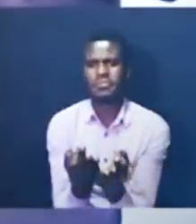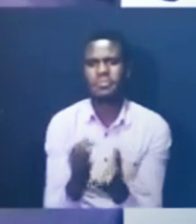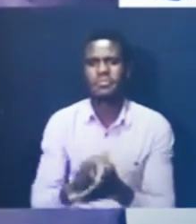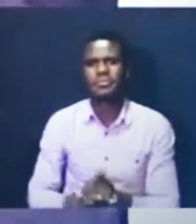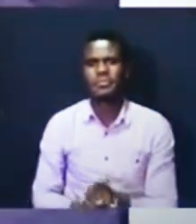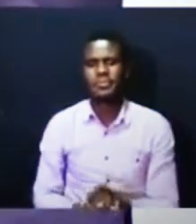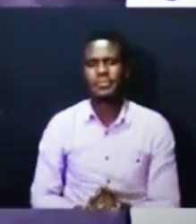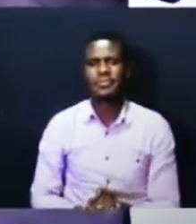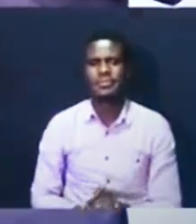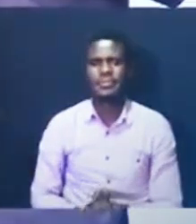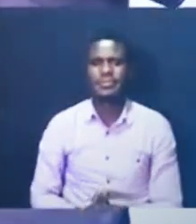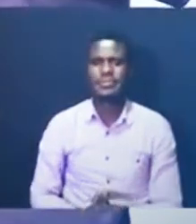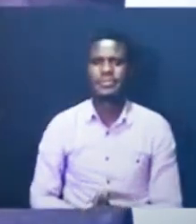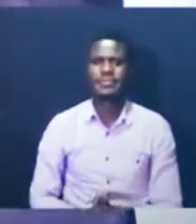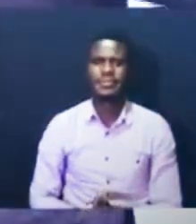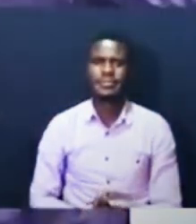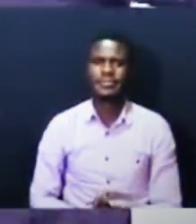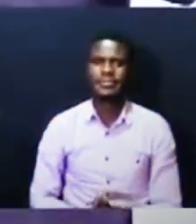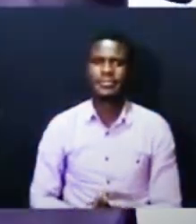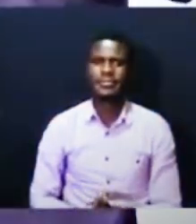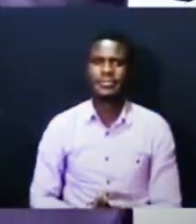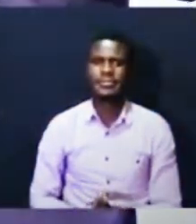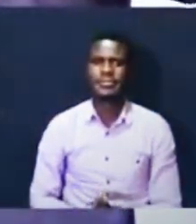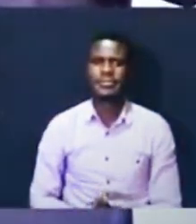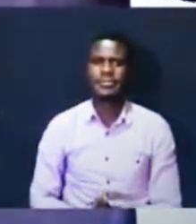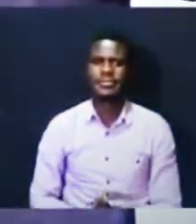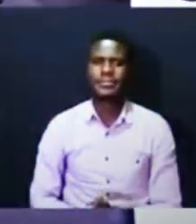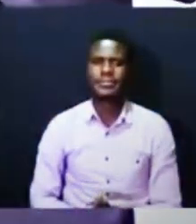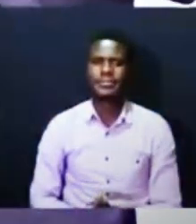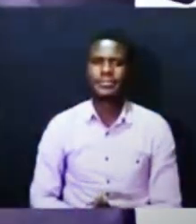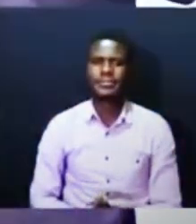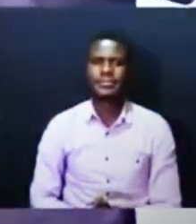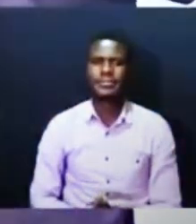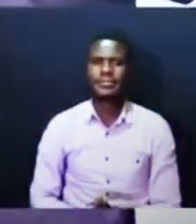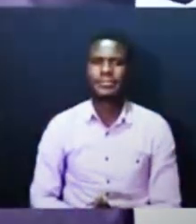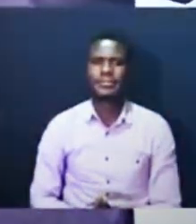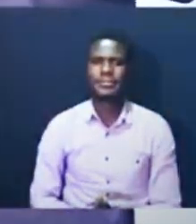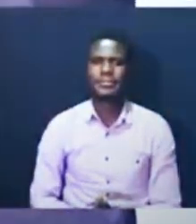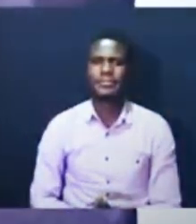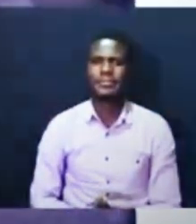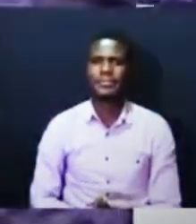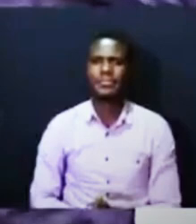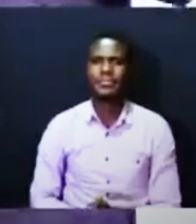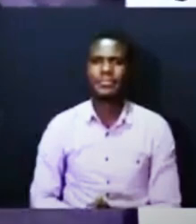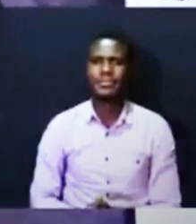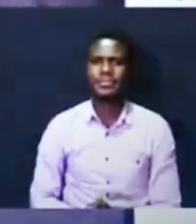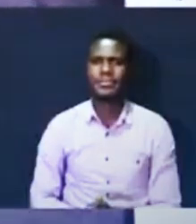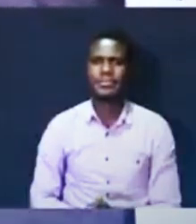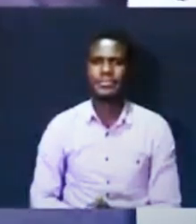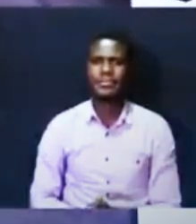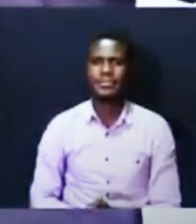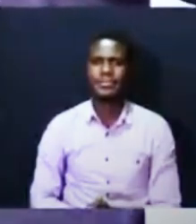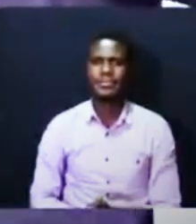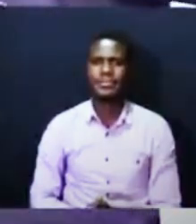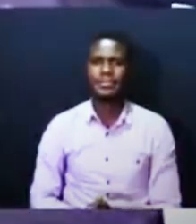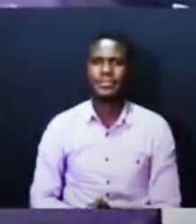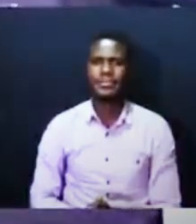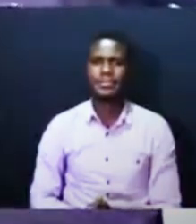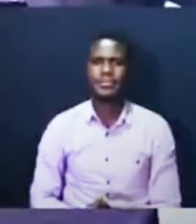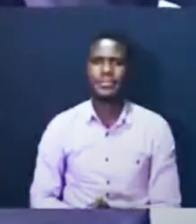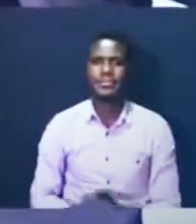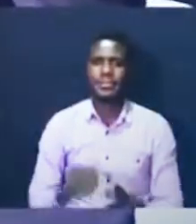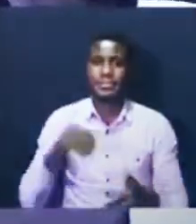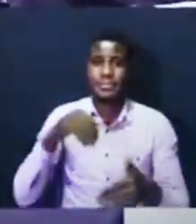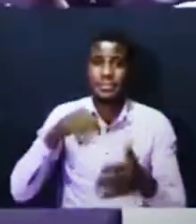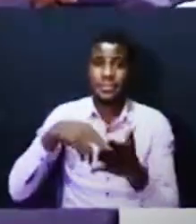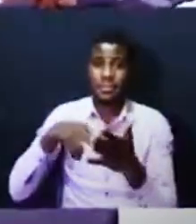sei hwe men hwe ma ne nchia jinamu na ji sotro no ema Christo se ne be ya asafo no obegi asi ho.